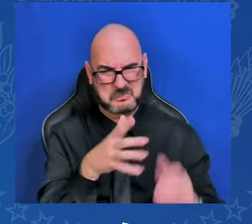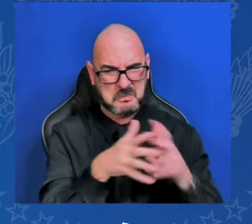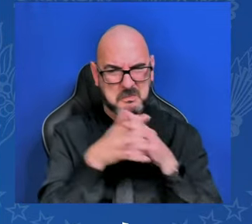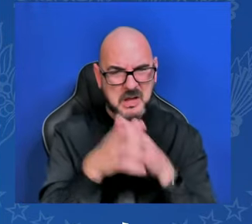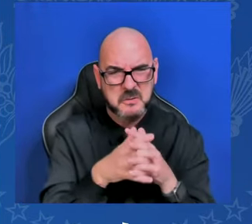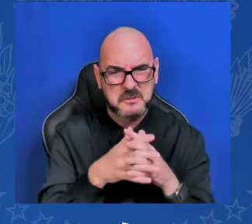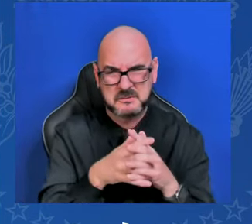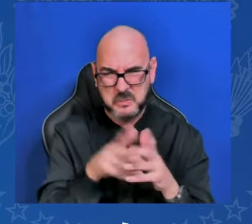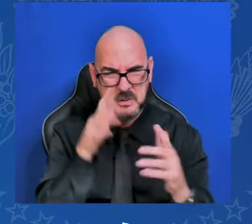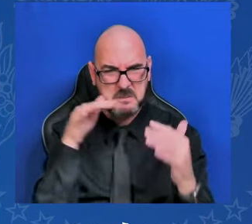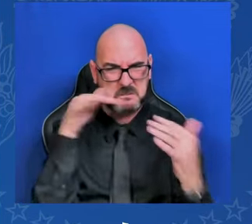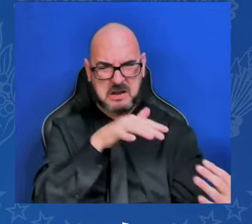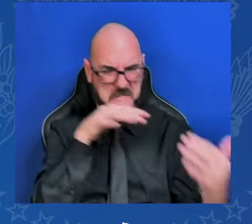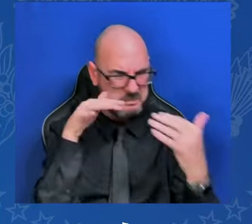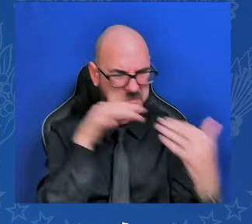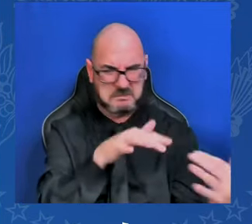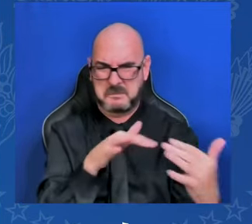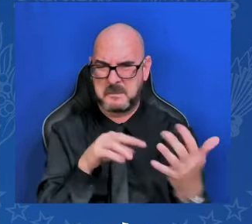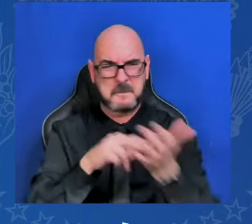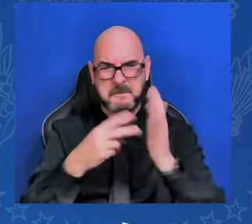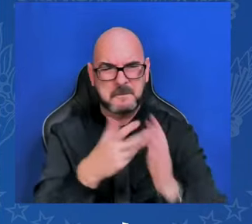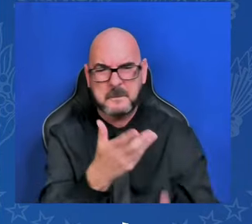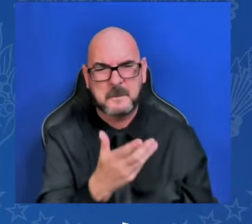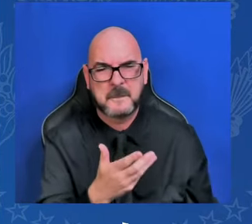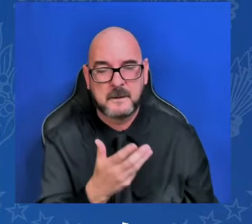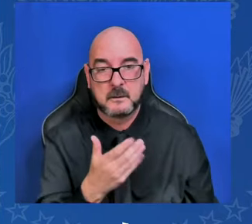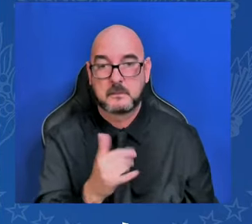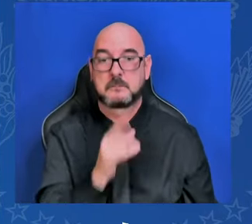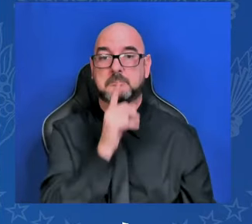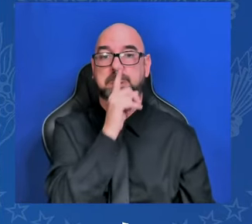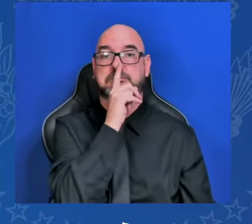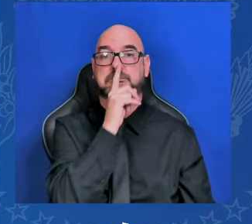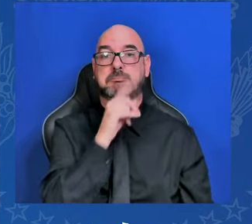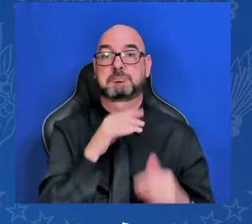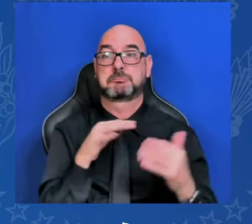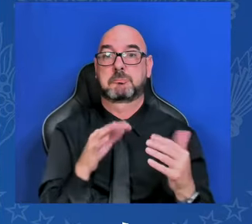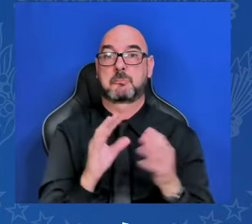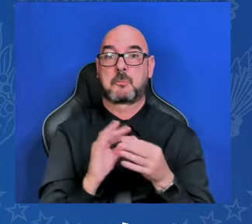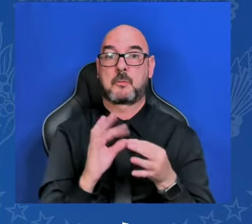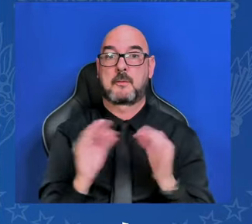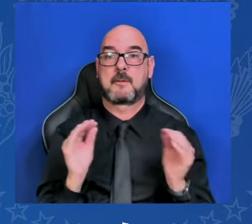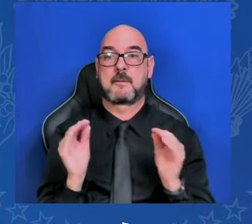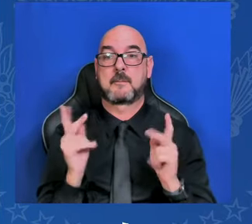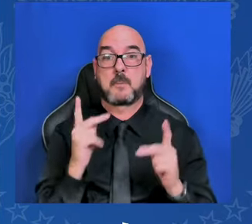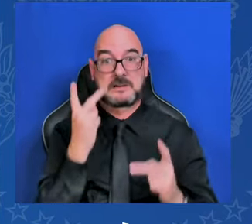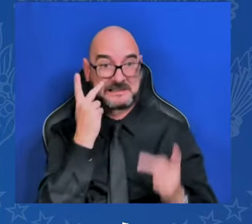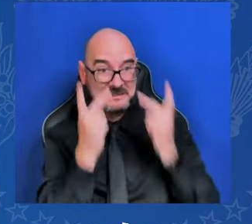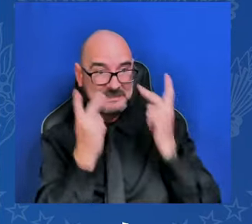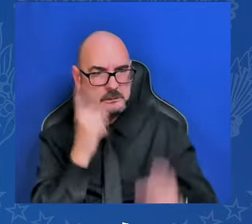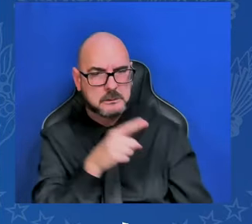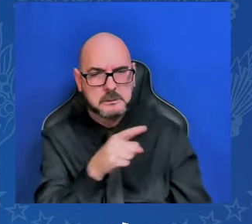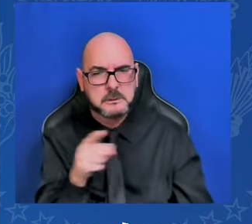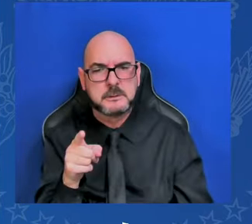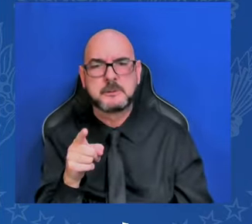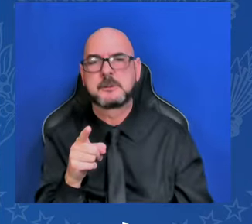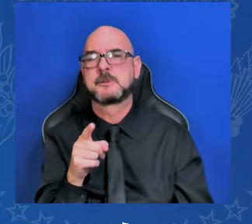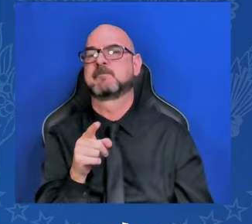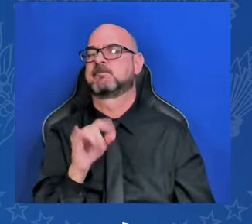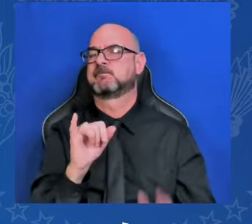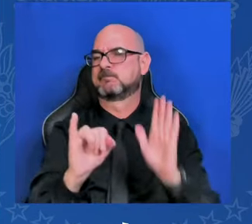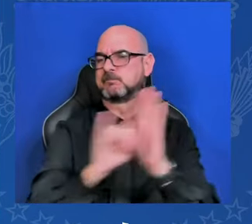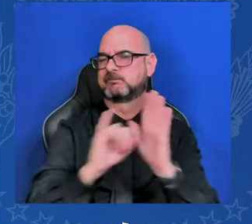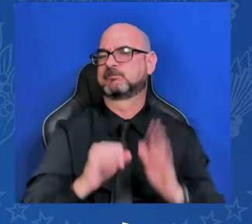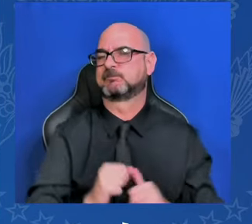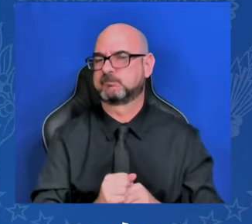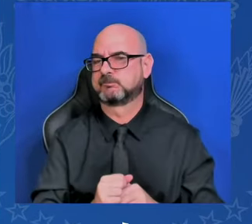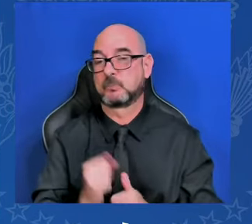anymore. They know the stakes are higher than ever. We've made more progress in 3 years because of you than most presidents have in